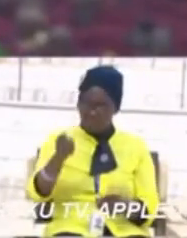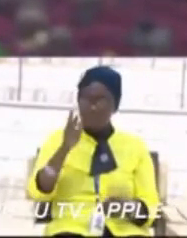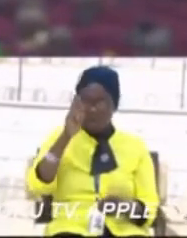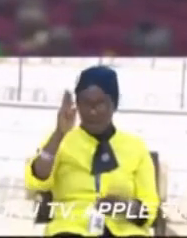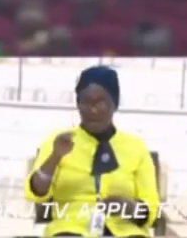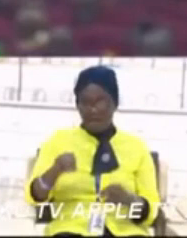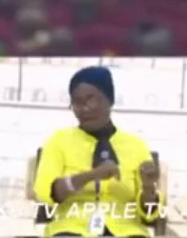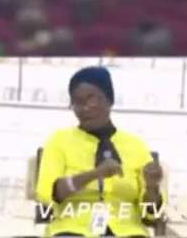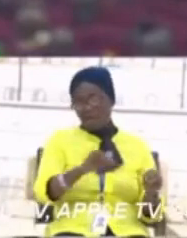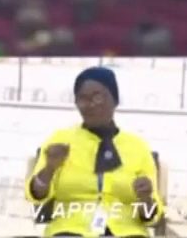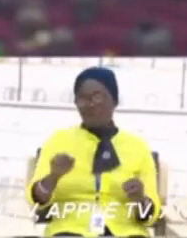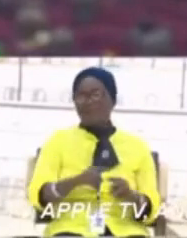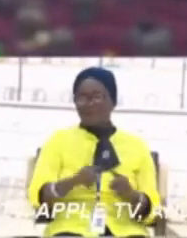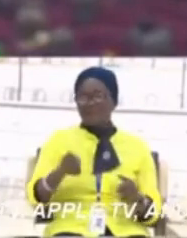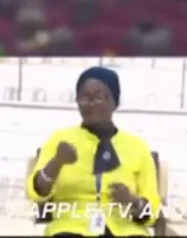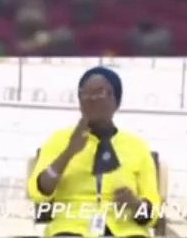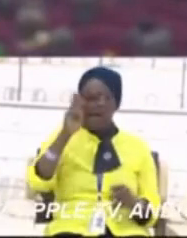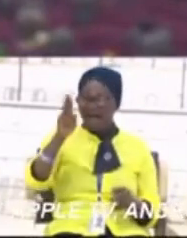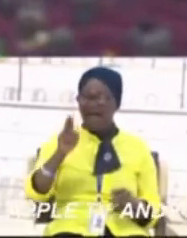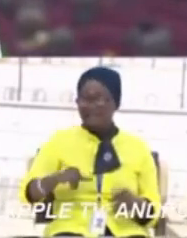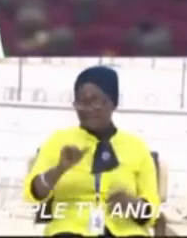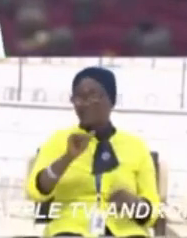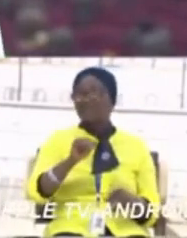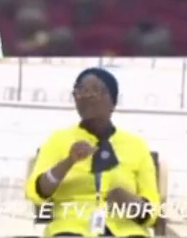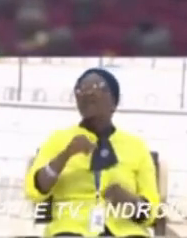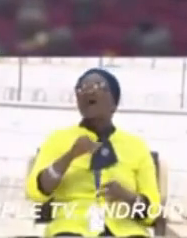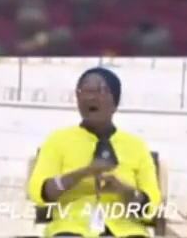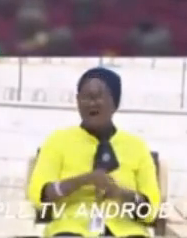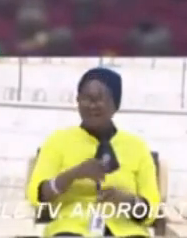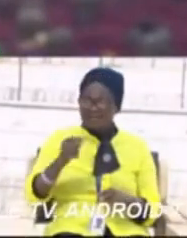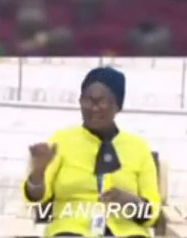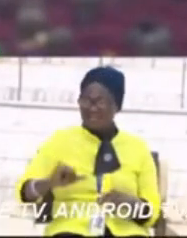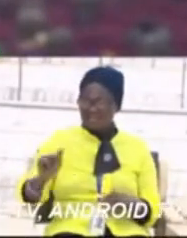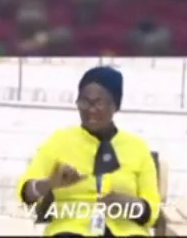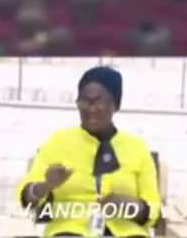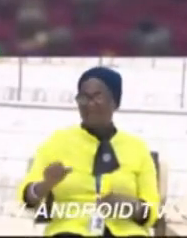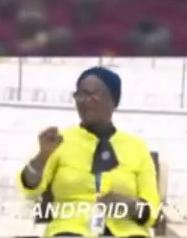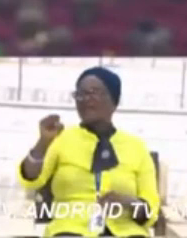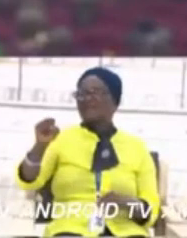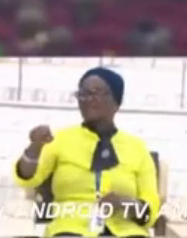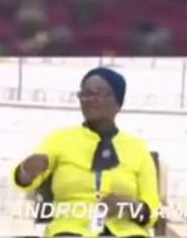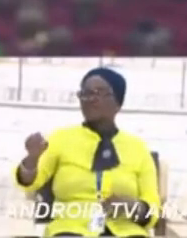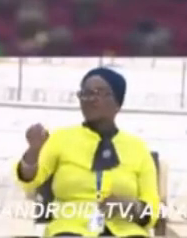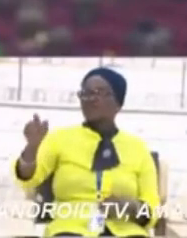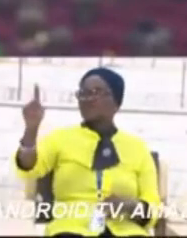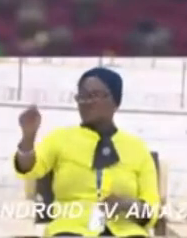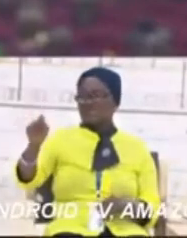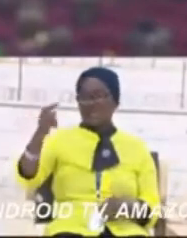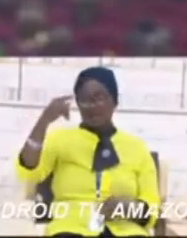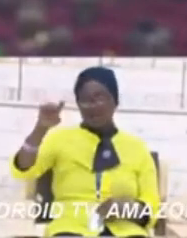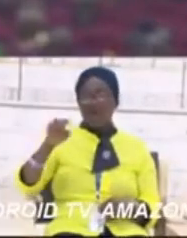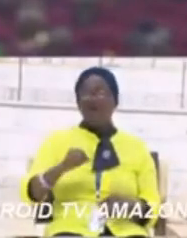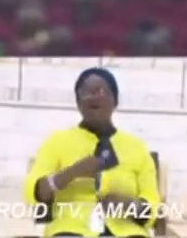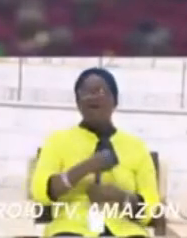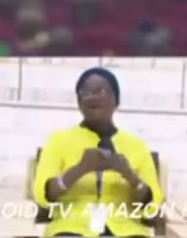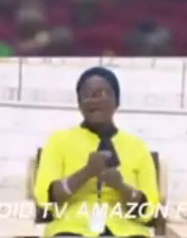on the same spot. Some of us understand what that means. For years now,